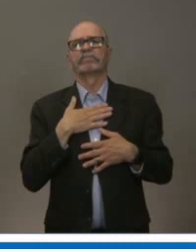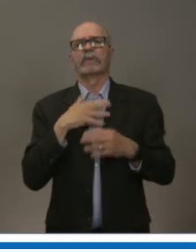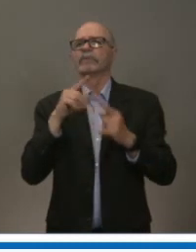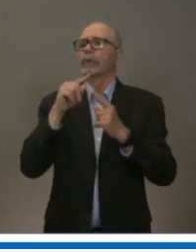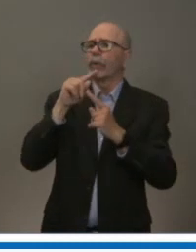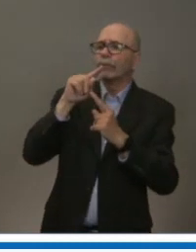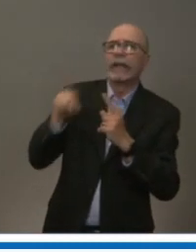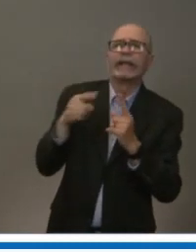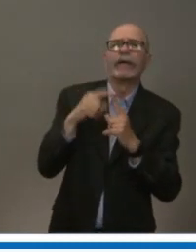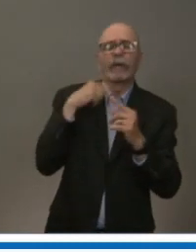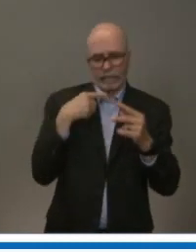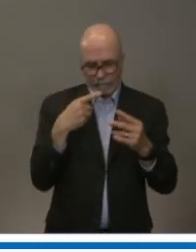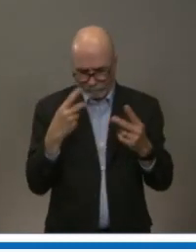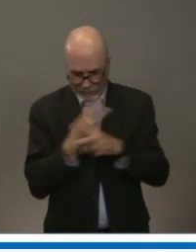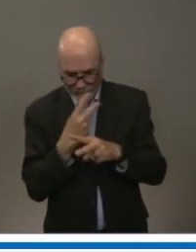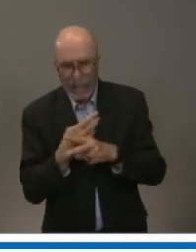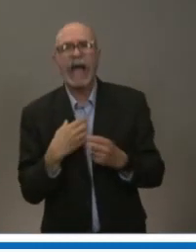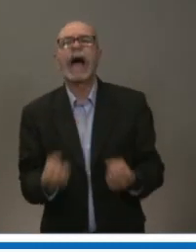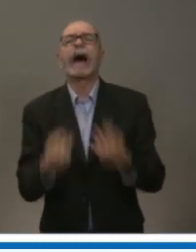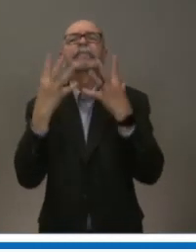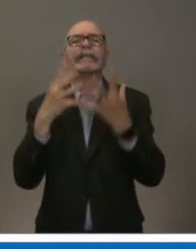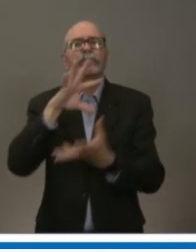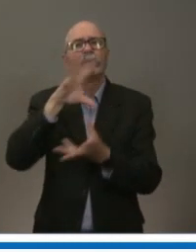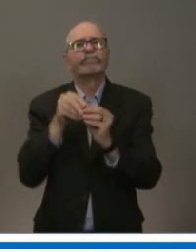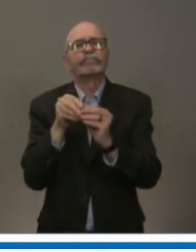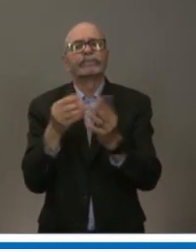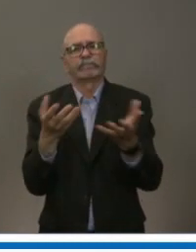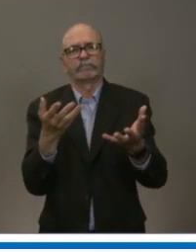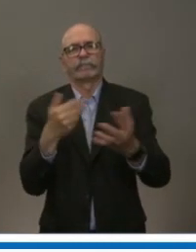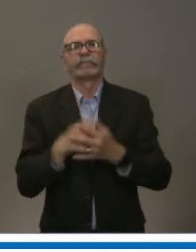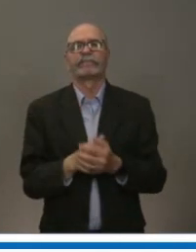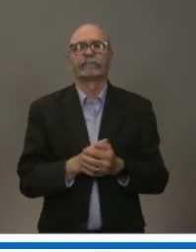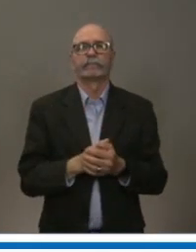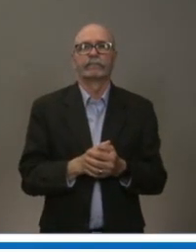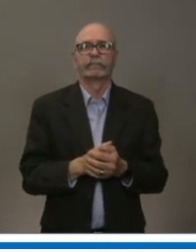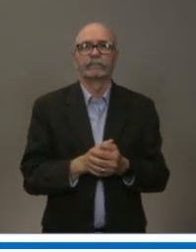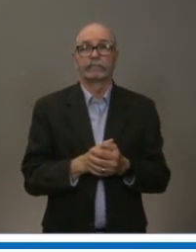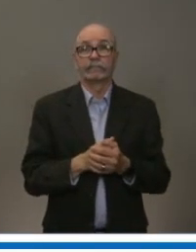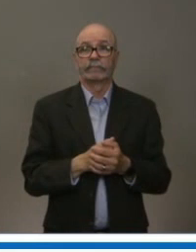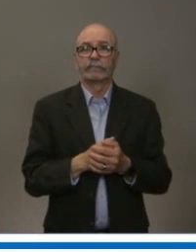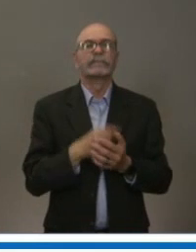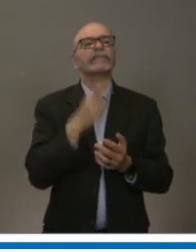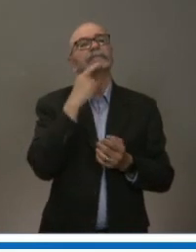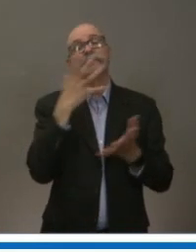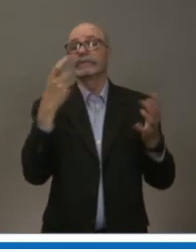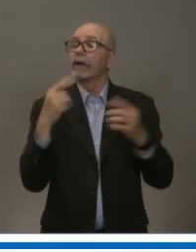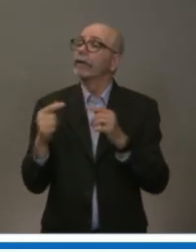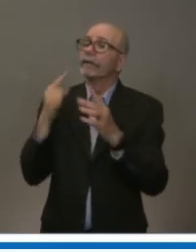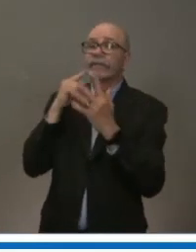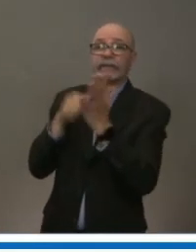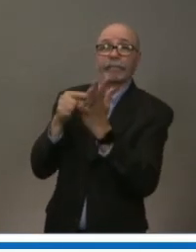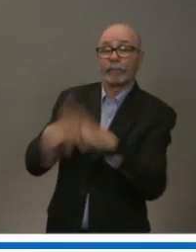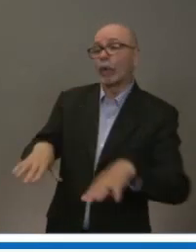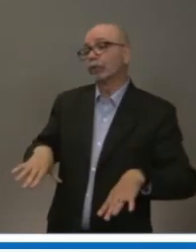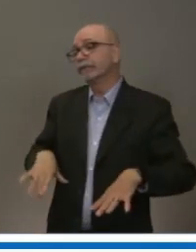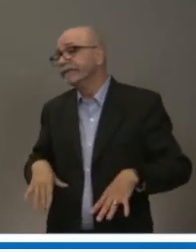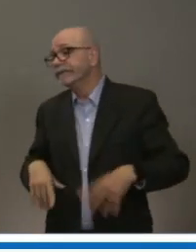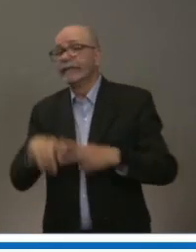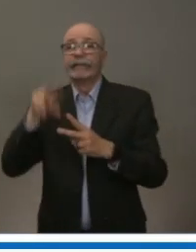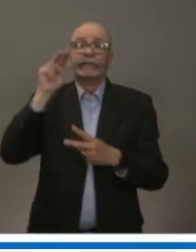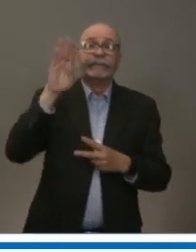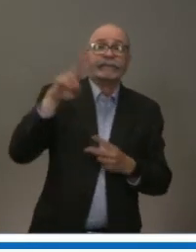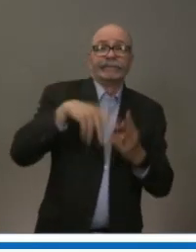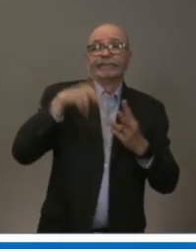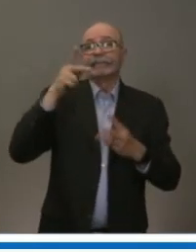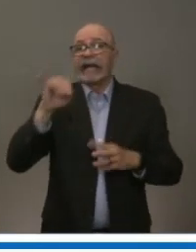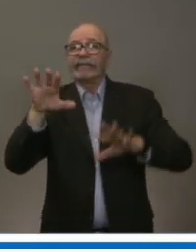So my Atlantic colleagues are participate on the Chief Medical Officer of Health calls that we have our